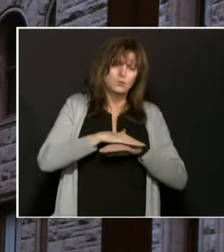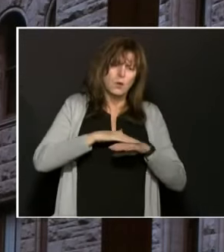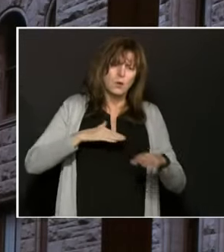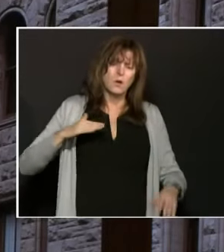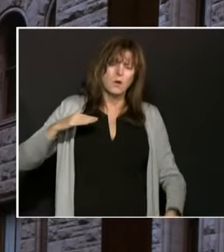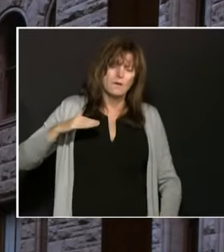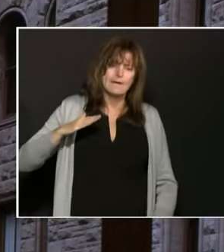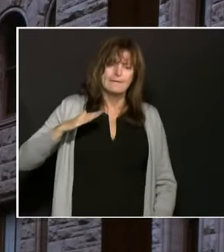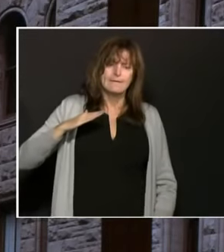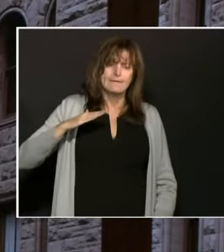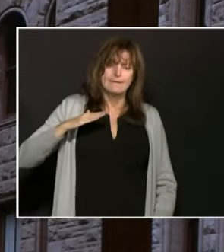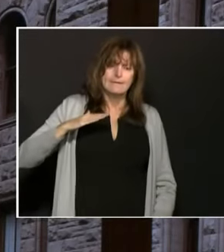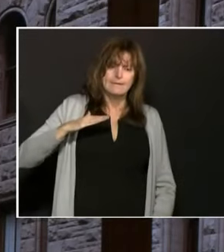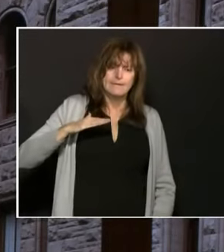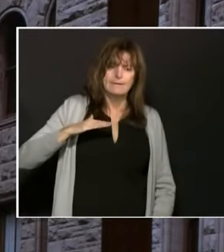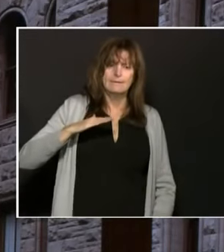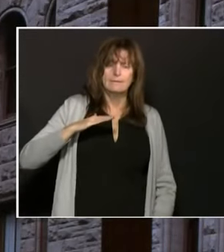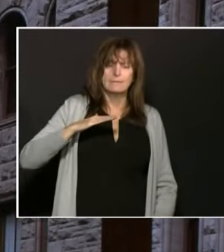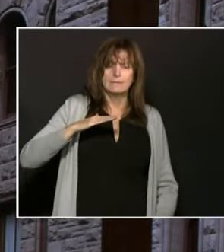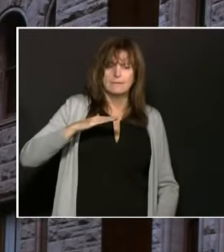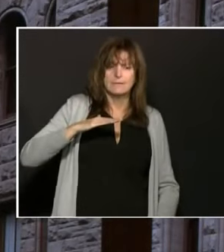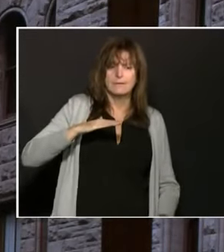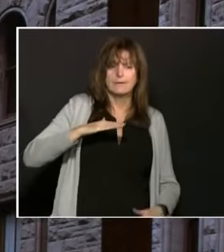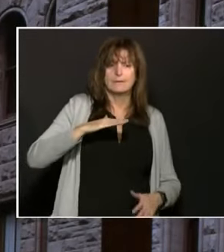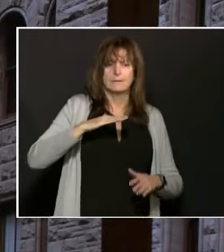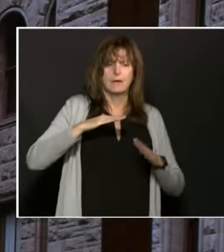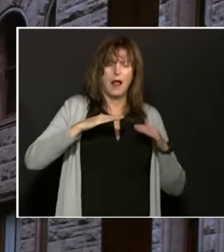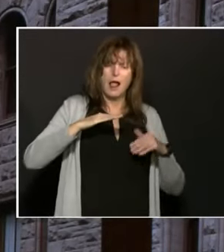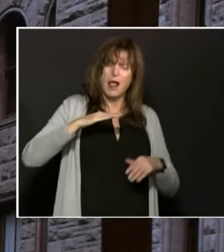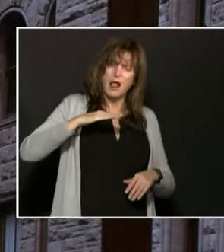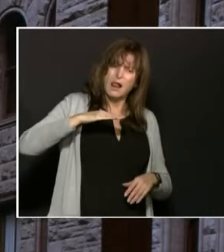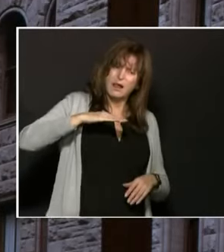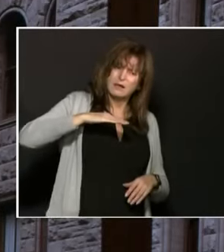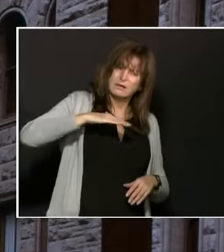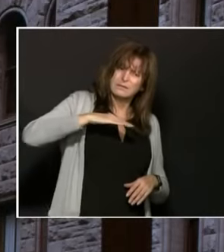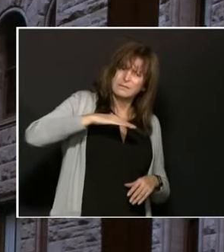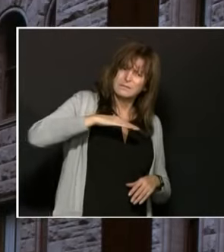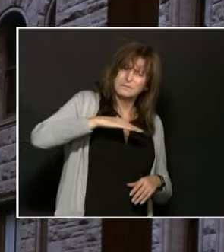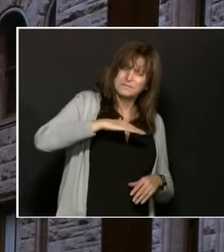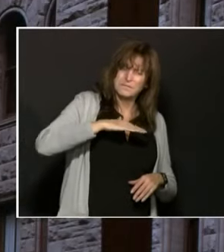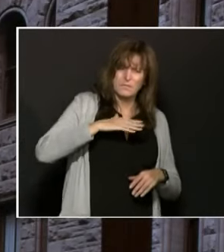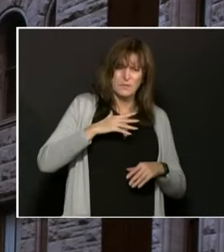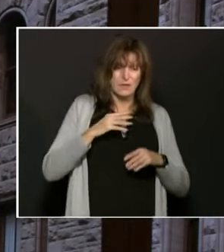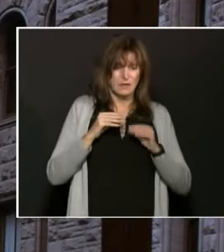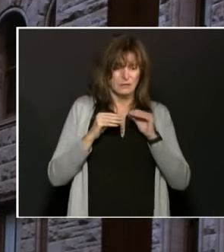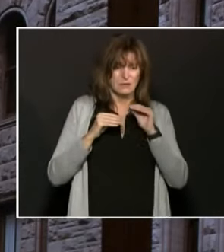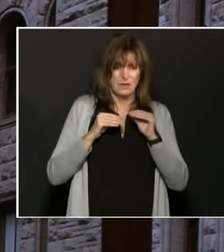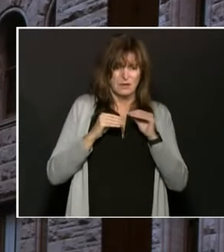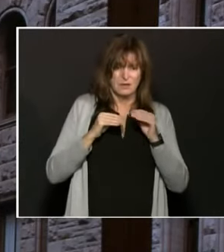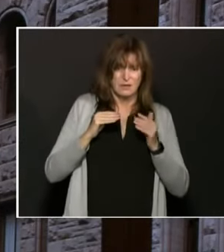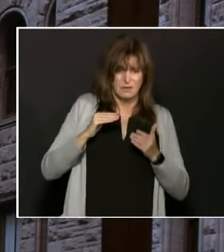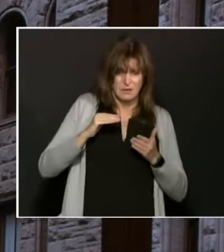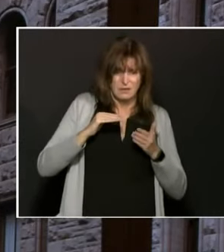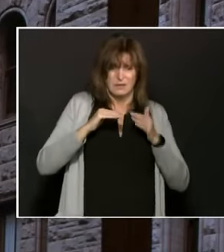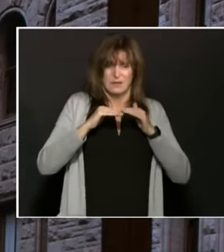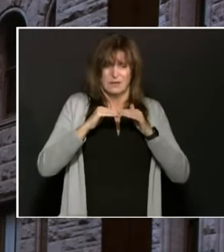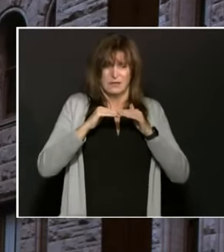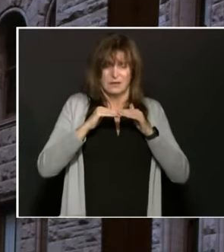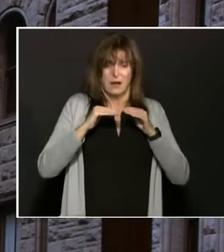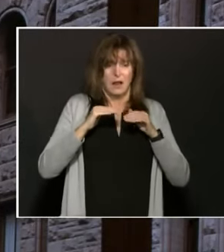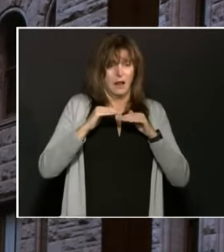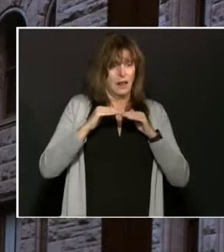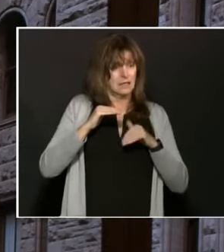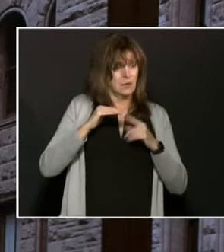to, we haven't got that down to zero totally the increase and coming down. Our R effective, and that R factor is